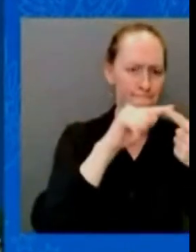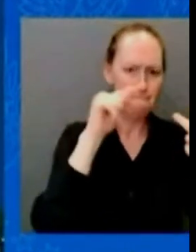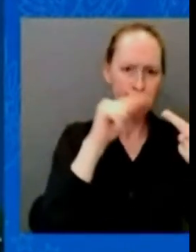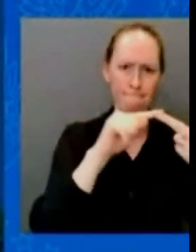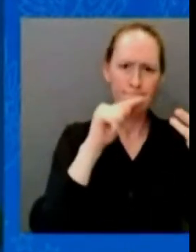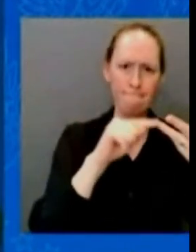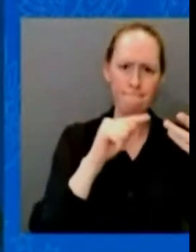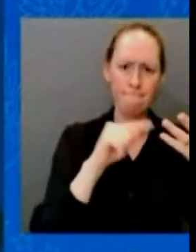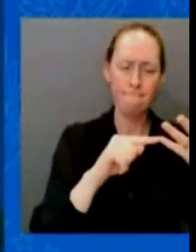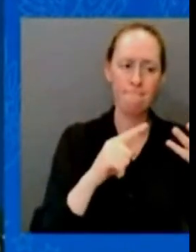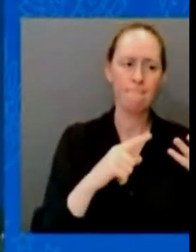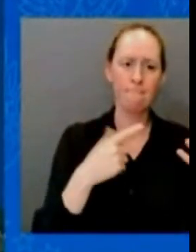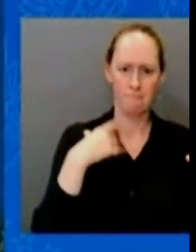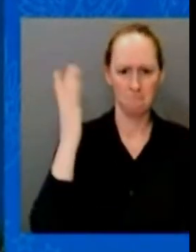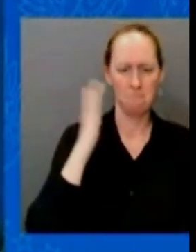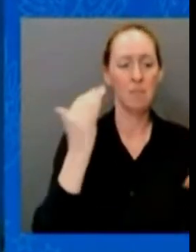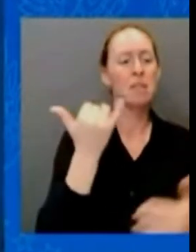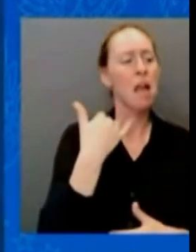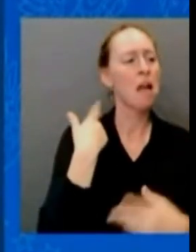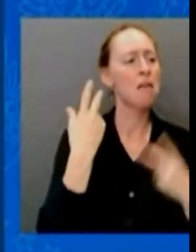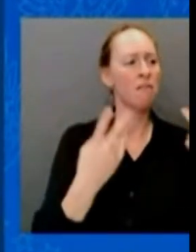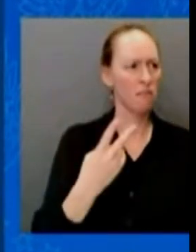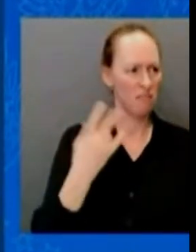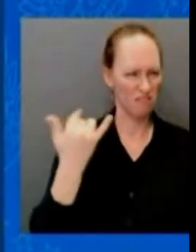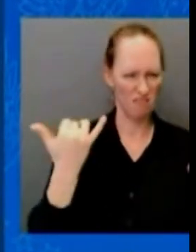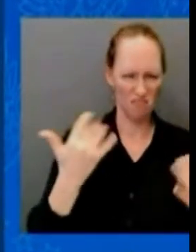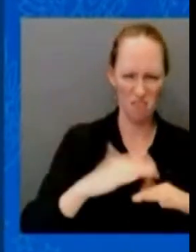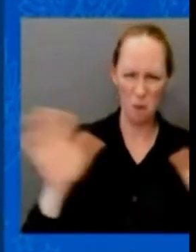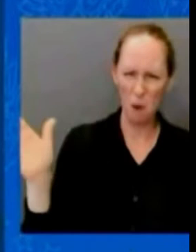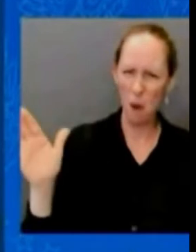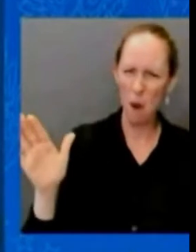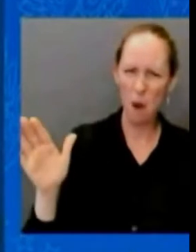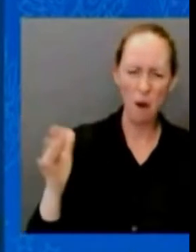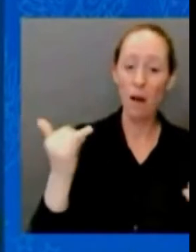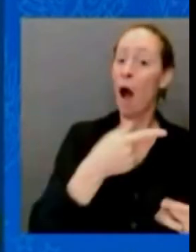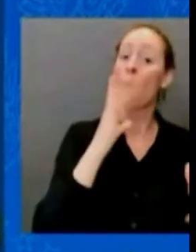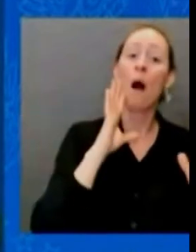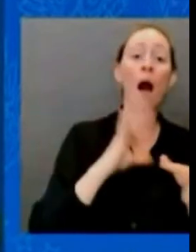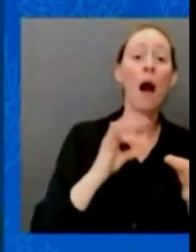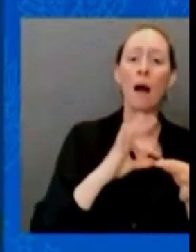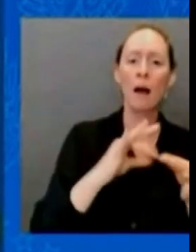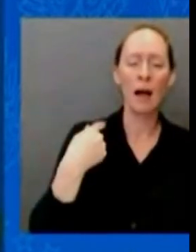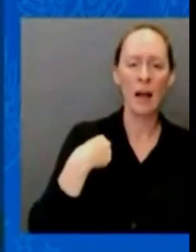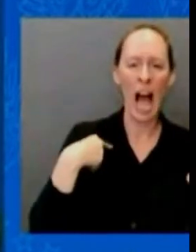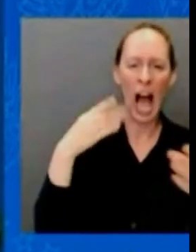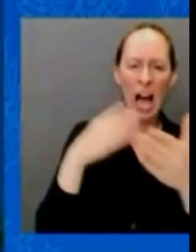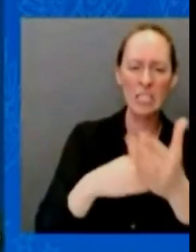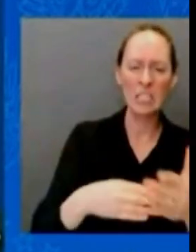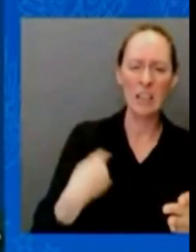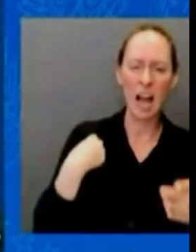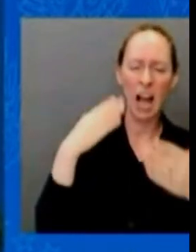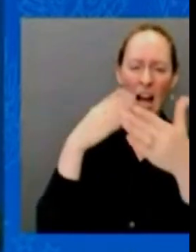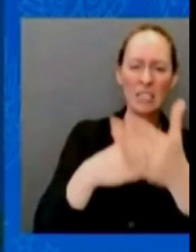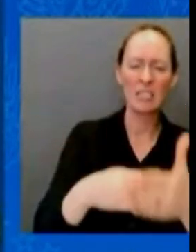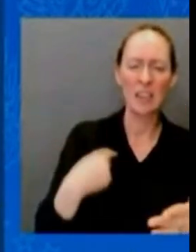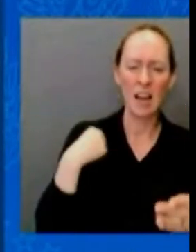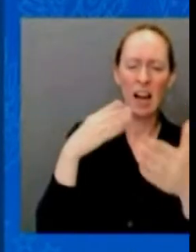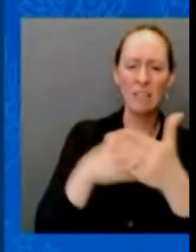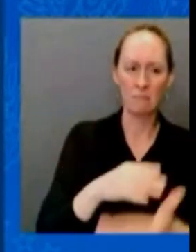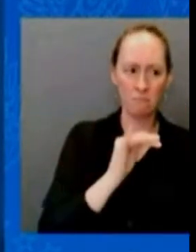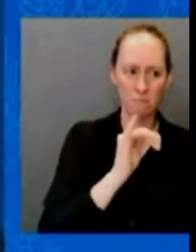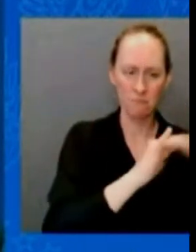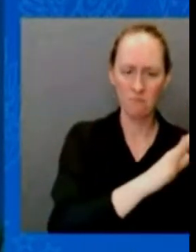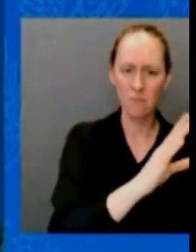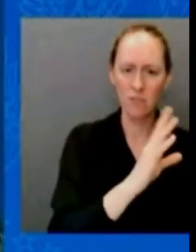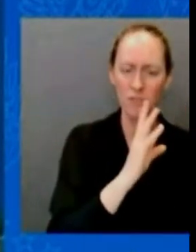sure they'll tell you what they're against. They're going to give the power we just gave to Medicare to lower drug prices back to Big Pharma to raise prices